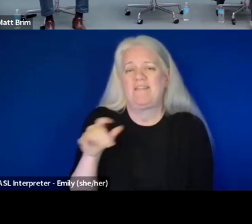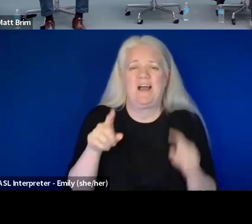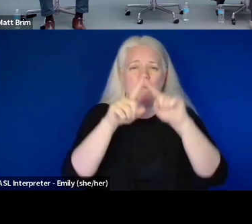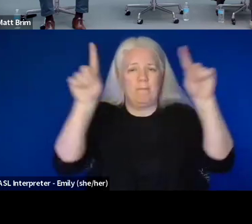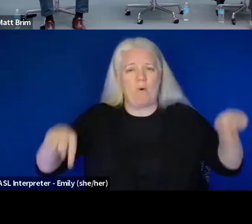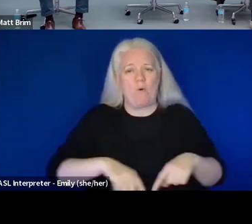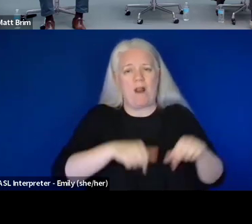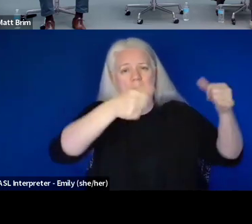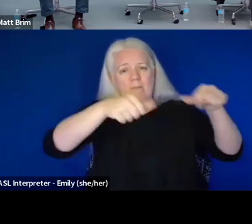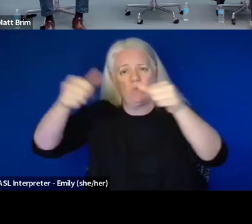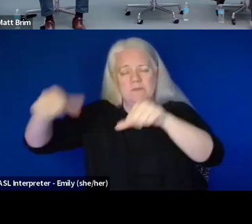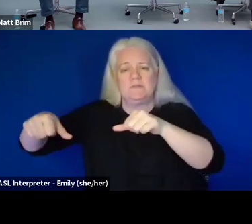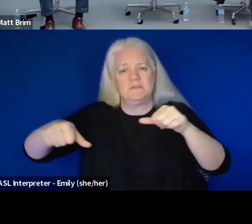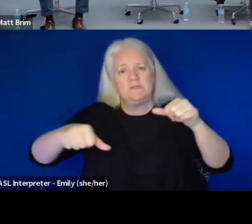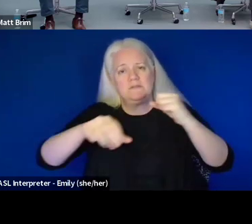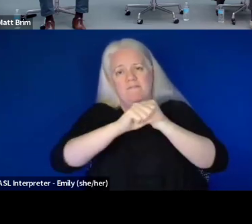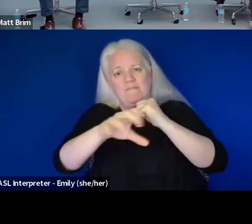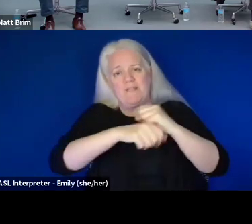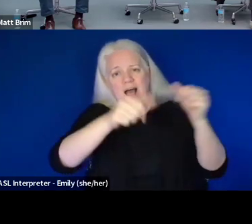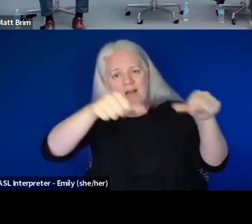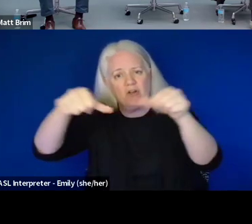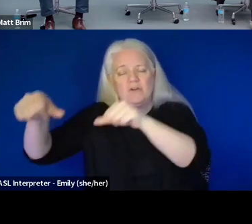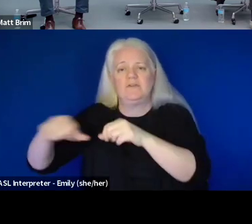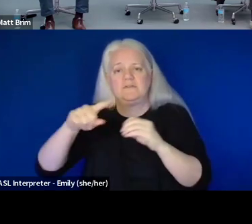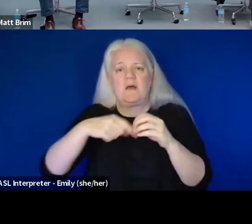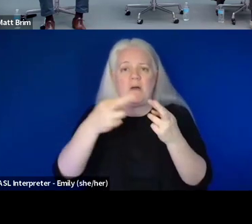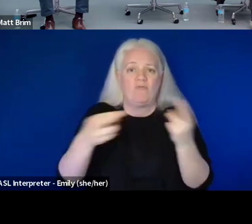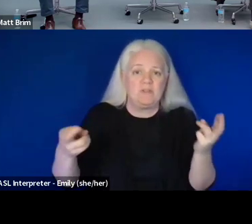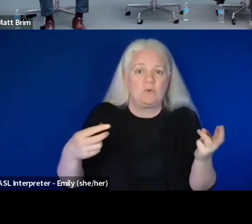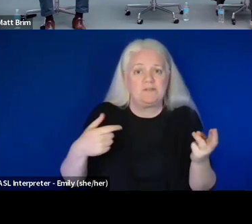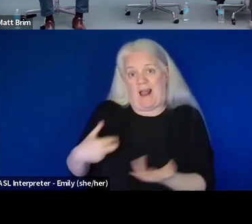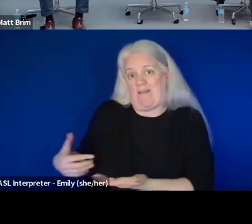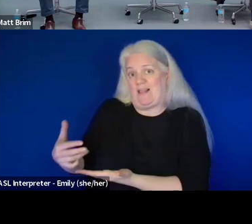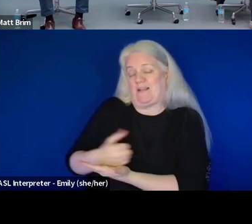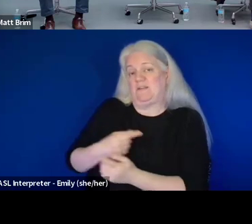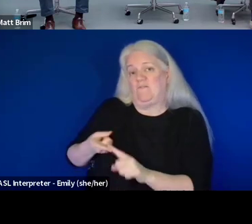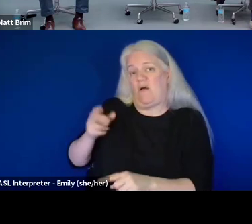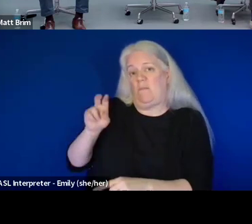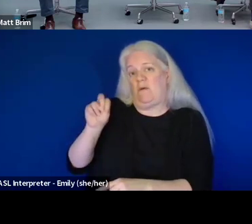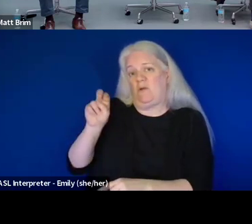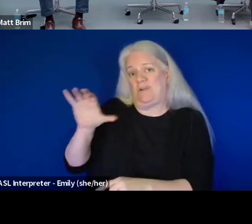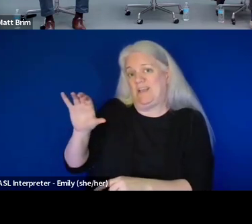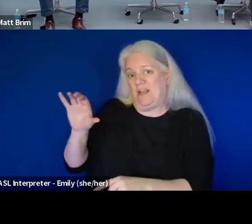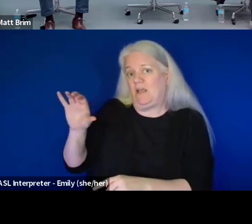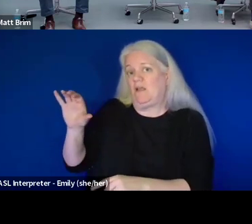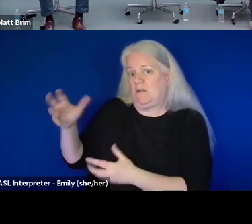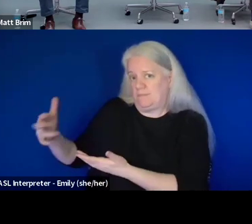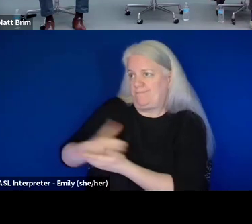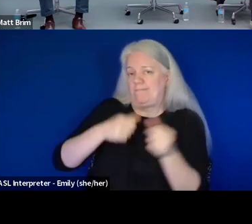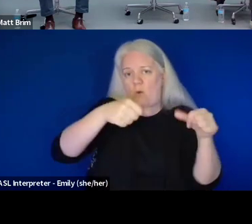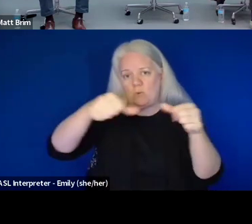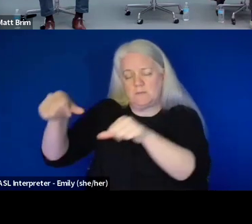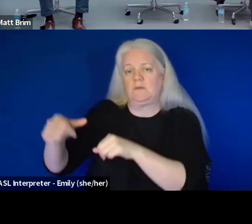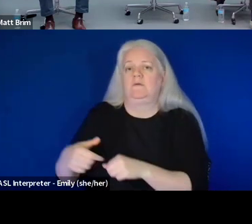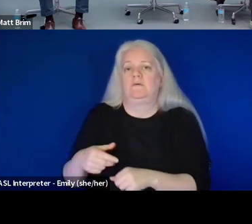up flyers and different pamphlets of resources that I've collected from the city. And I also personally make phone calls and